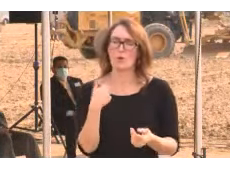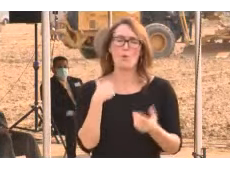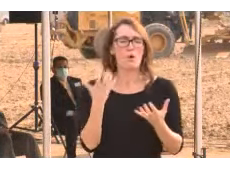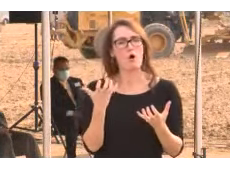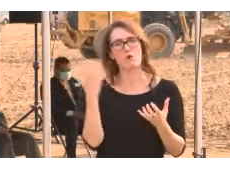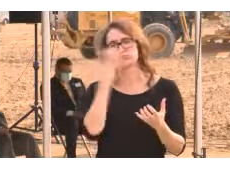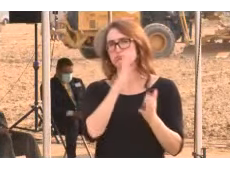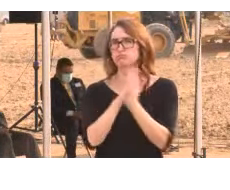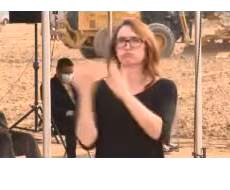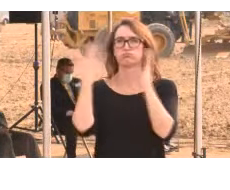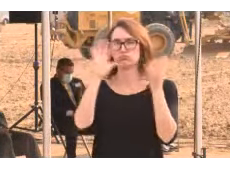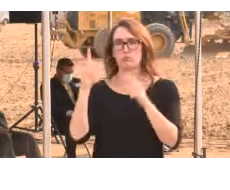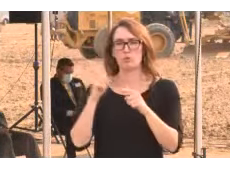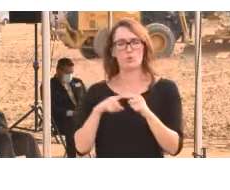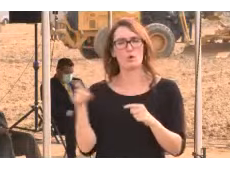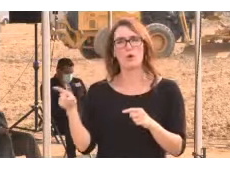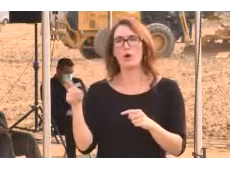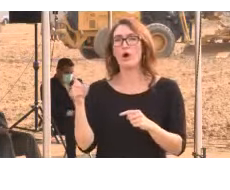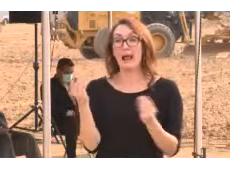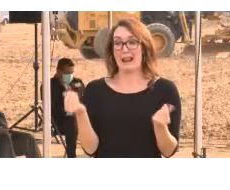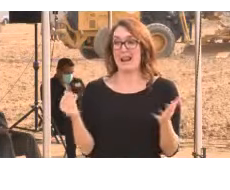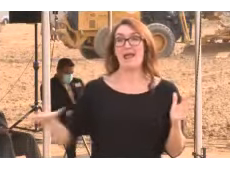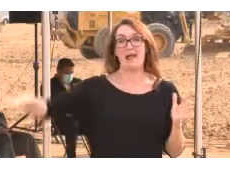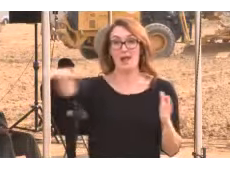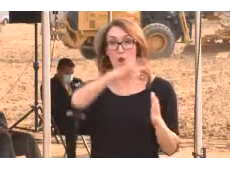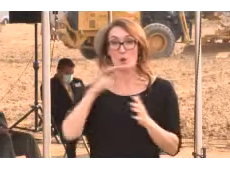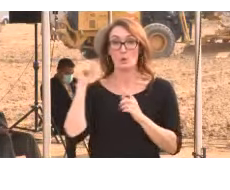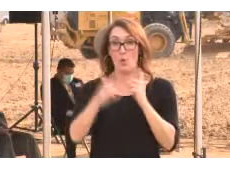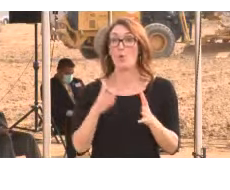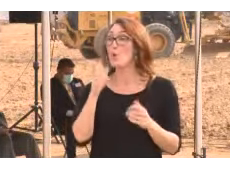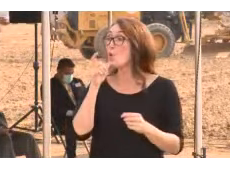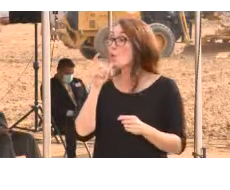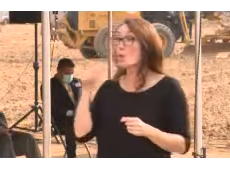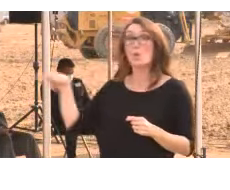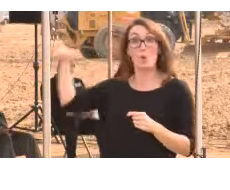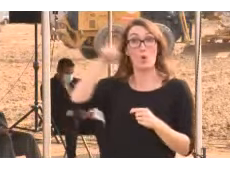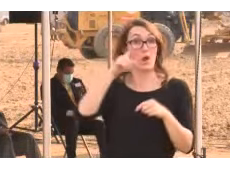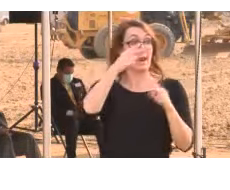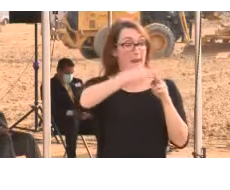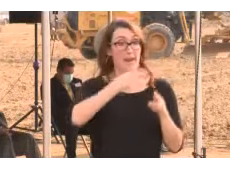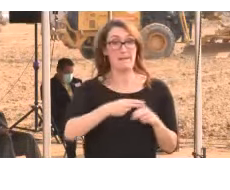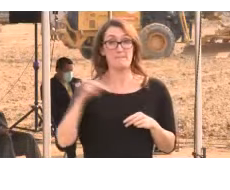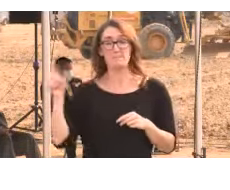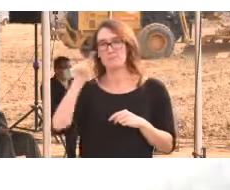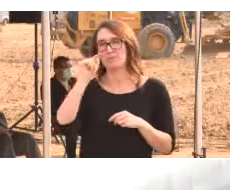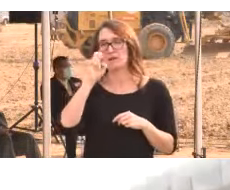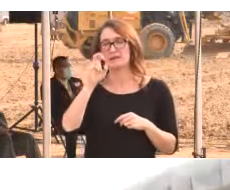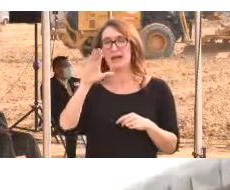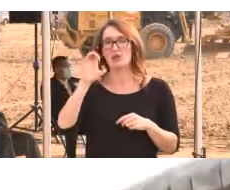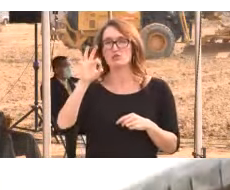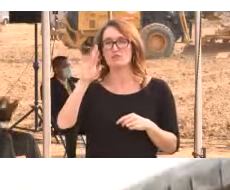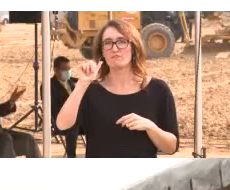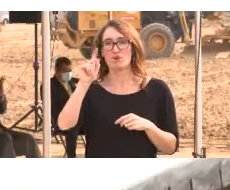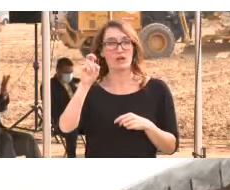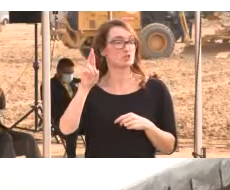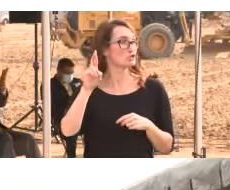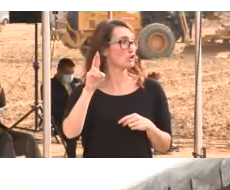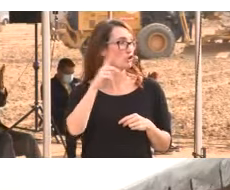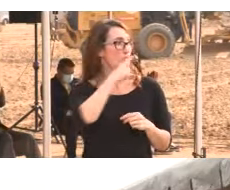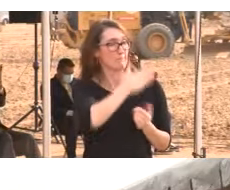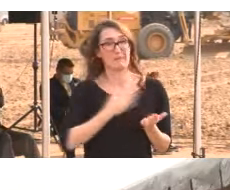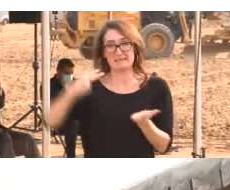give a warm applause to our generous land donors. So when I call your name, could you please stand? Mr. Terrence Frazier.